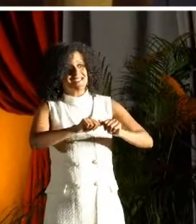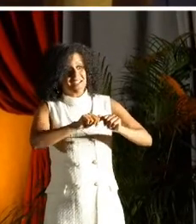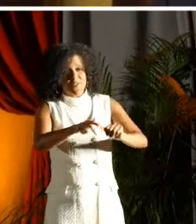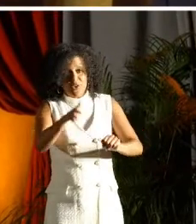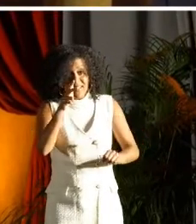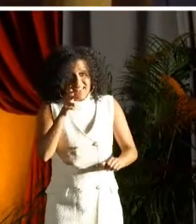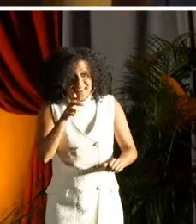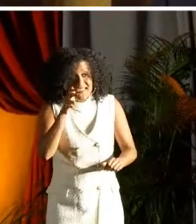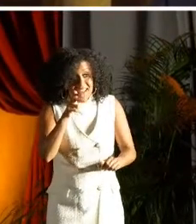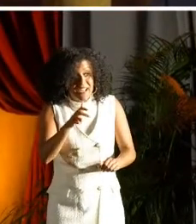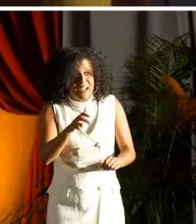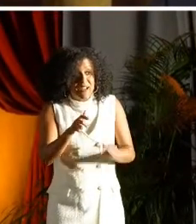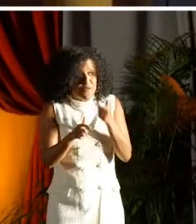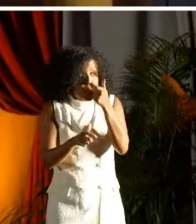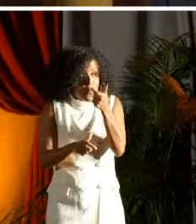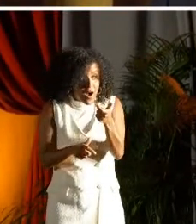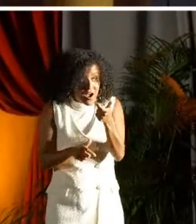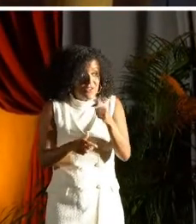watching,